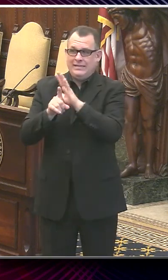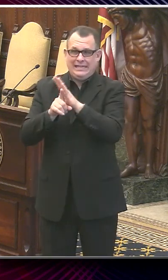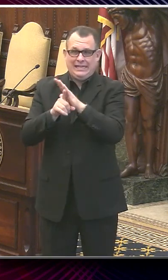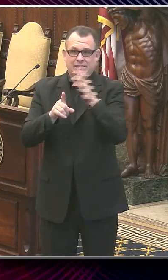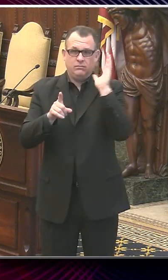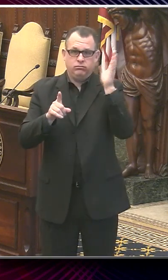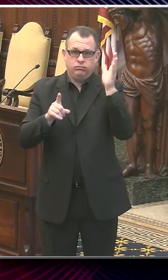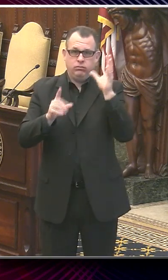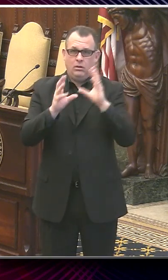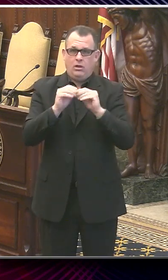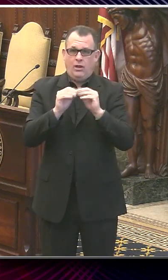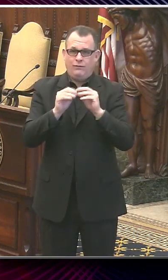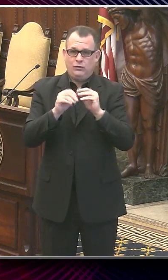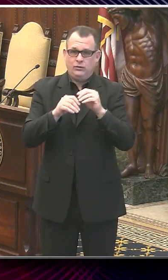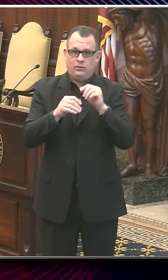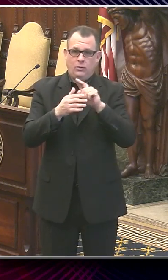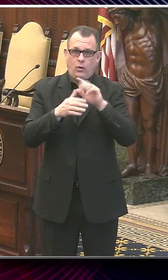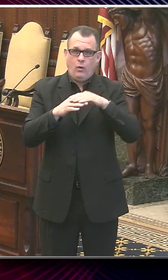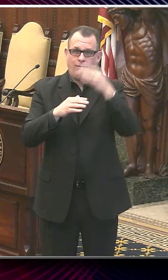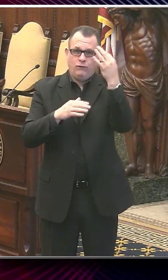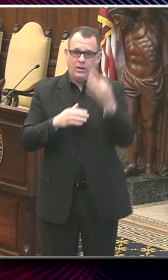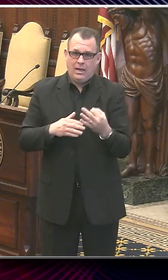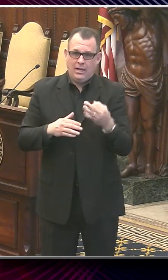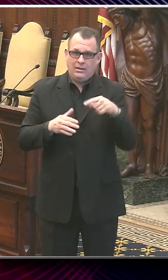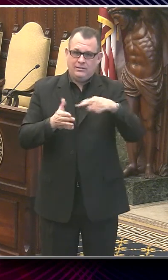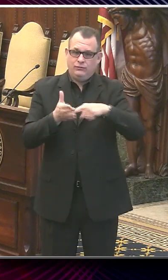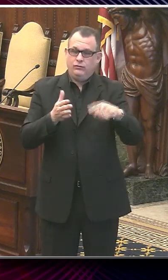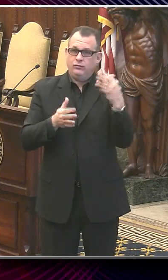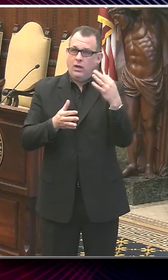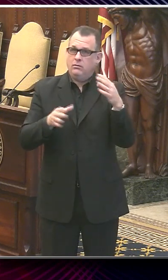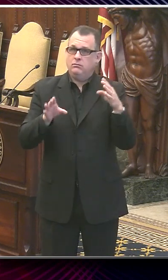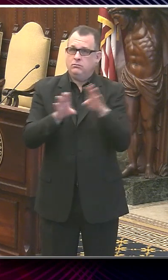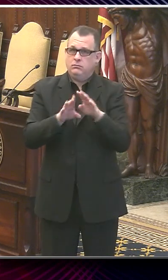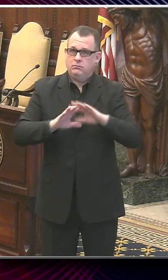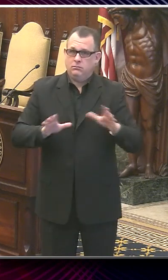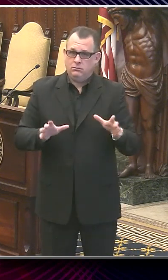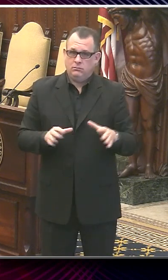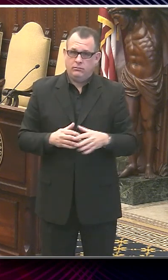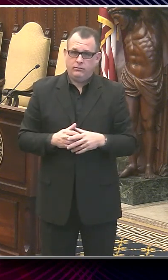regular weekly press conference on Friday. So we will